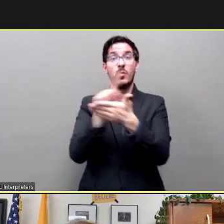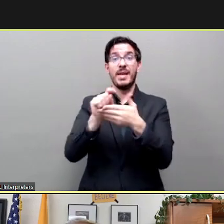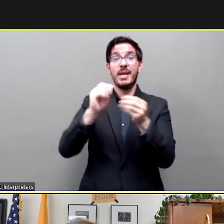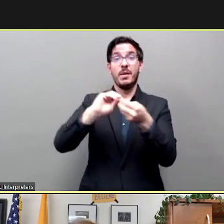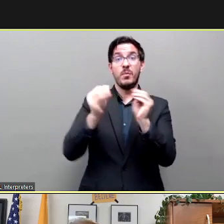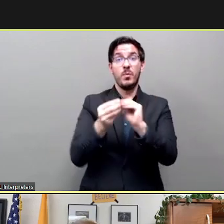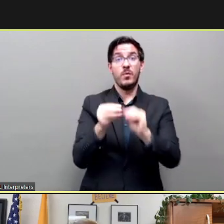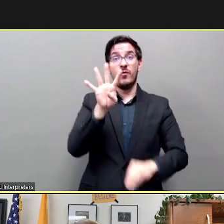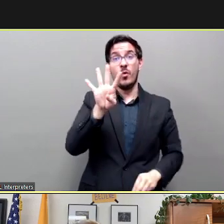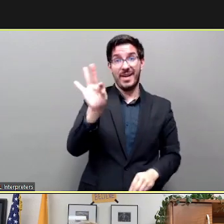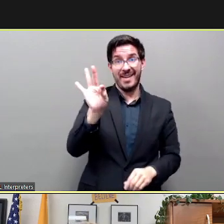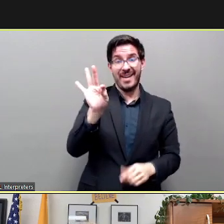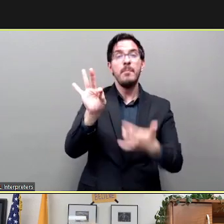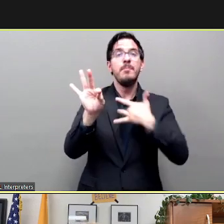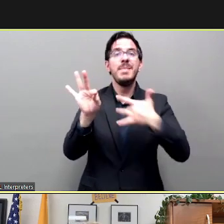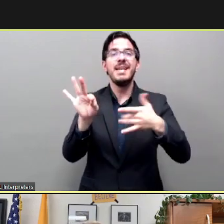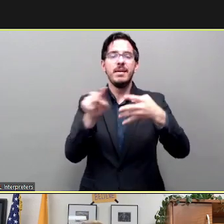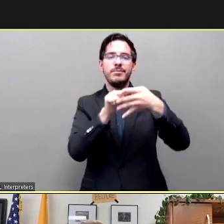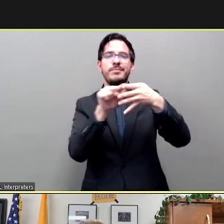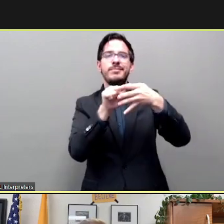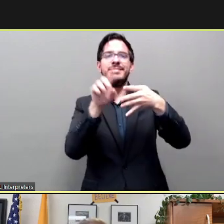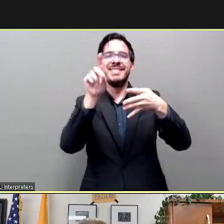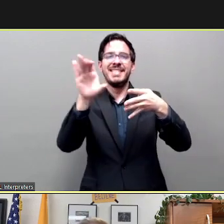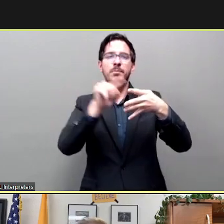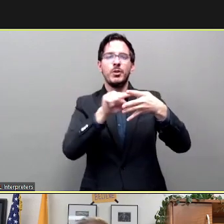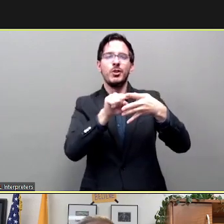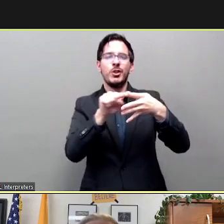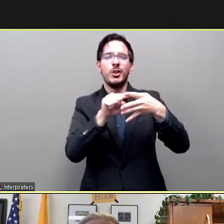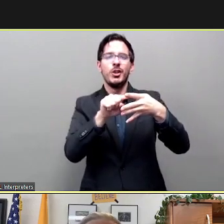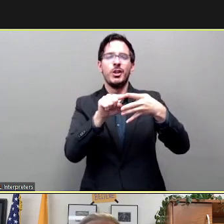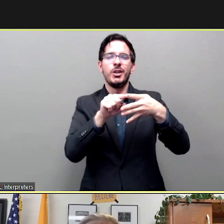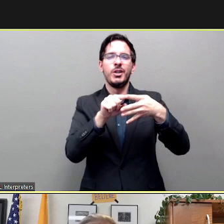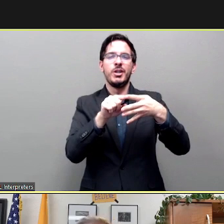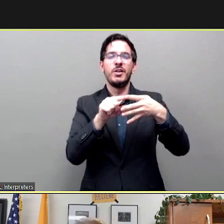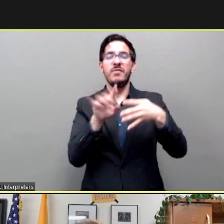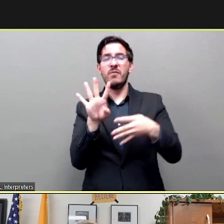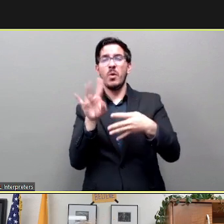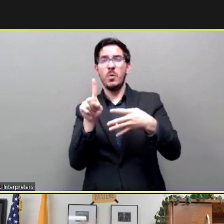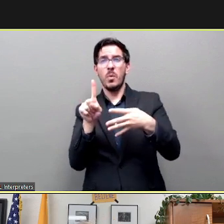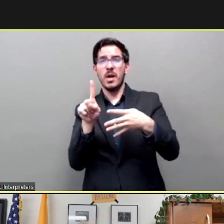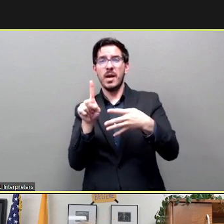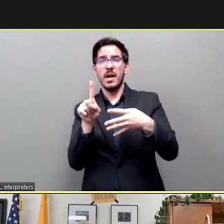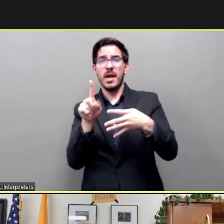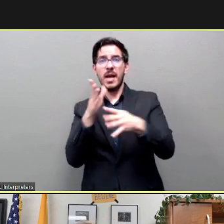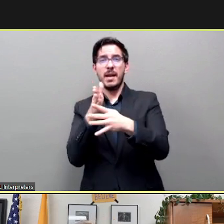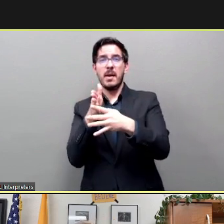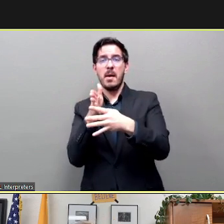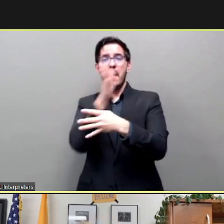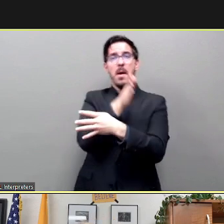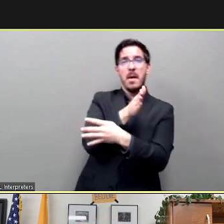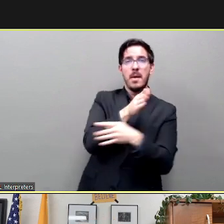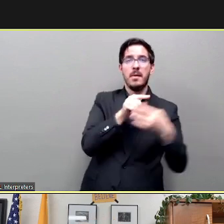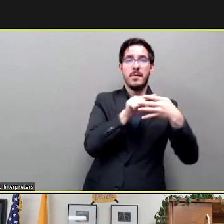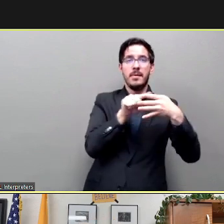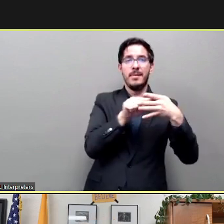first week in December, and week 41 is around the first week in